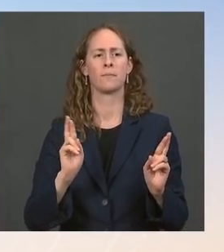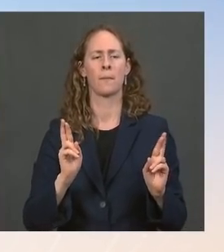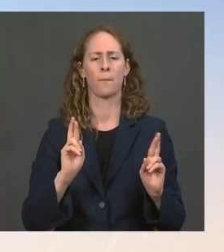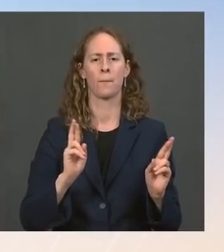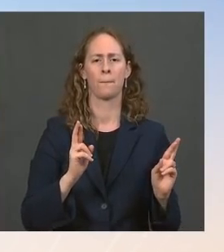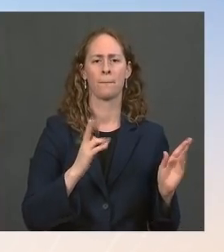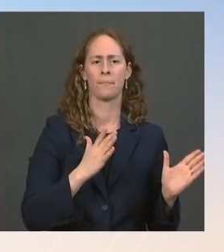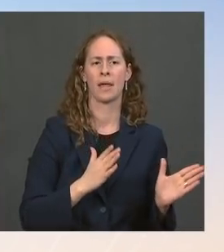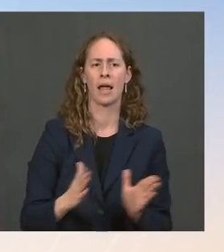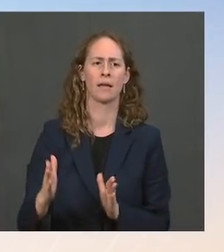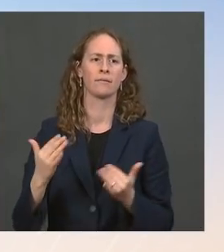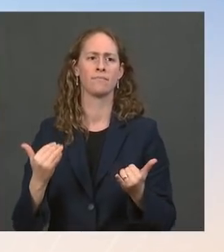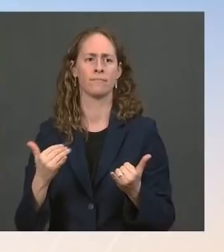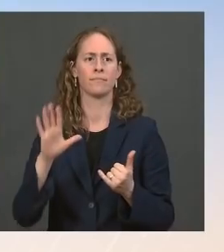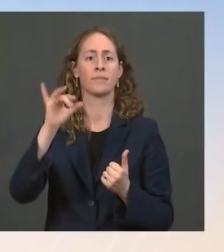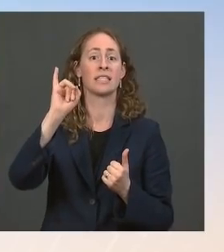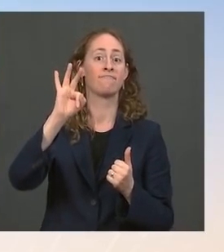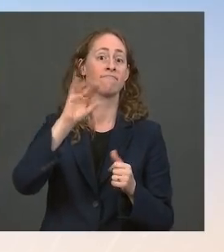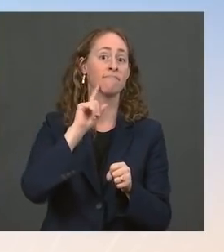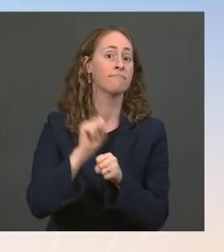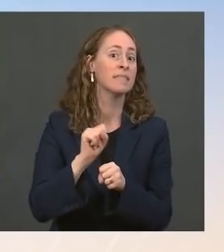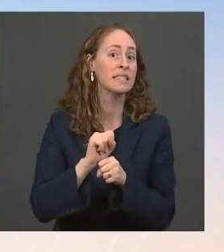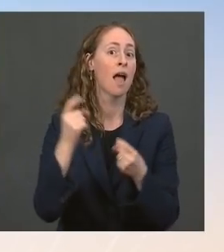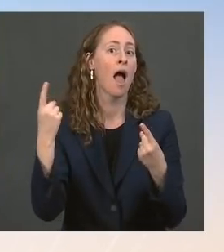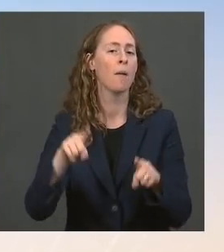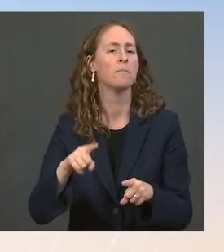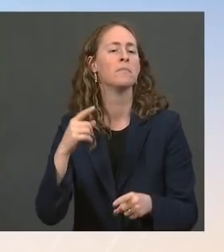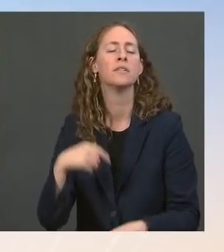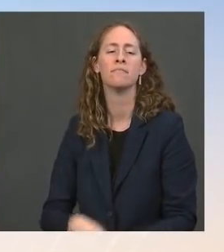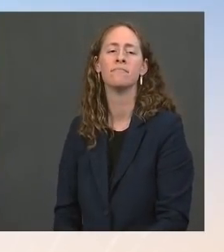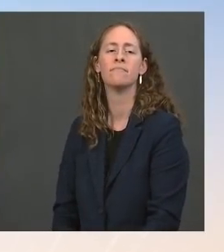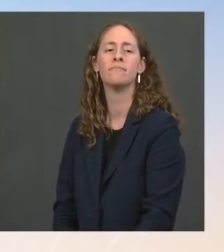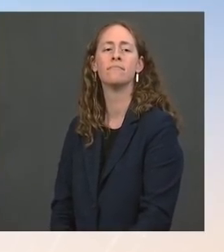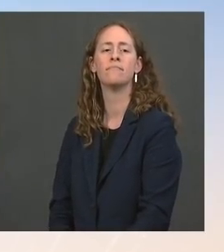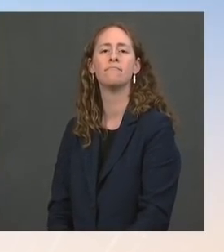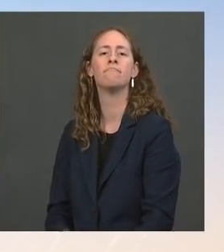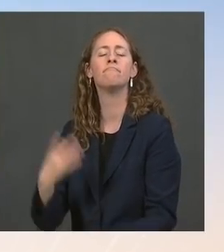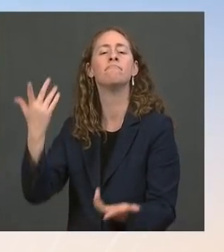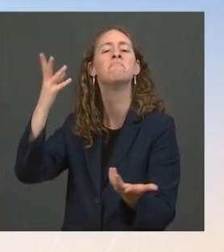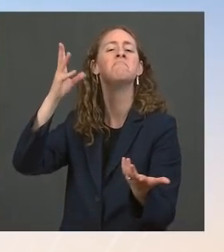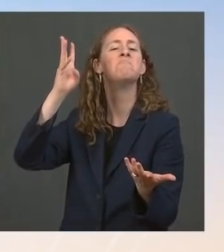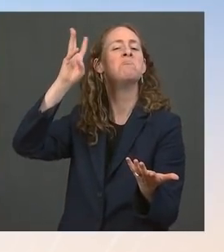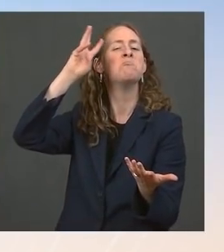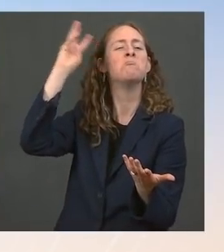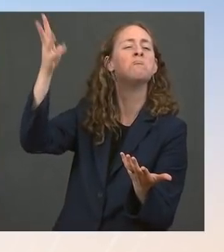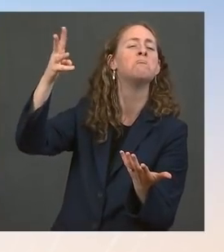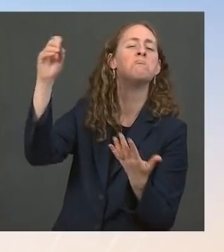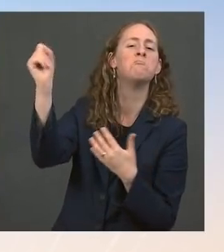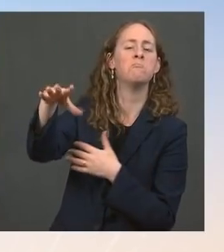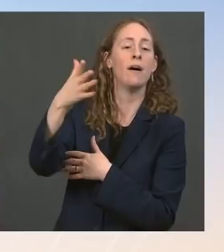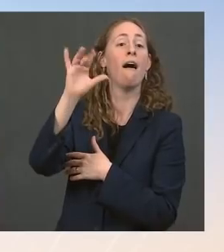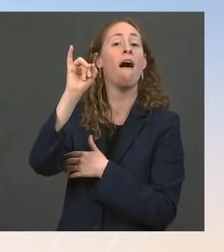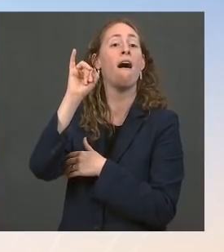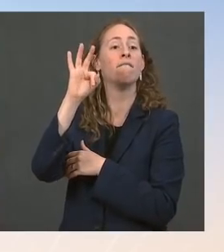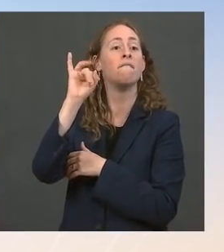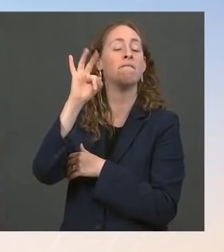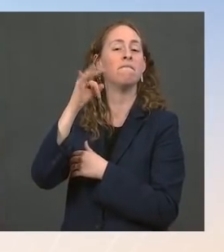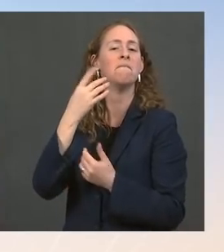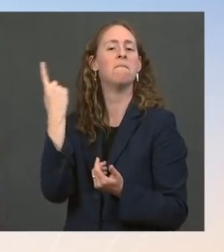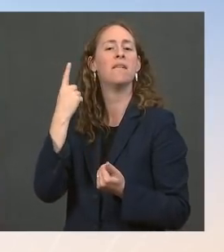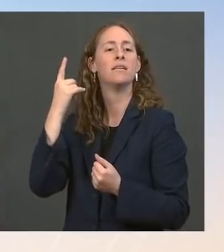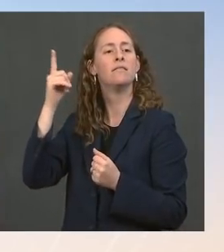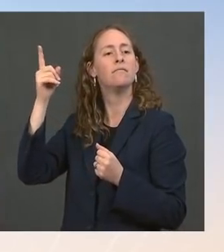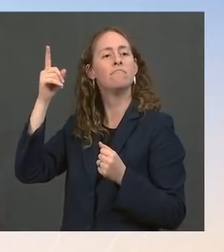any event of what could happen. It's theoretical, but would the administration be in support of, let's just say, a cutout, a